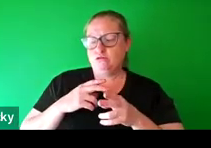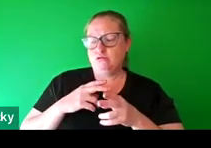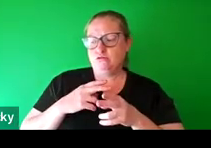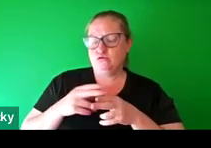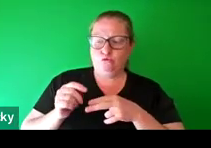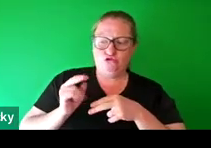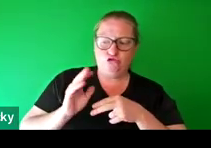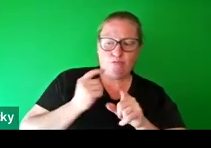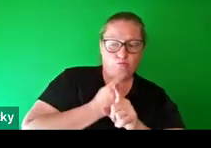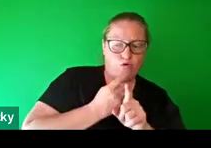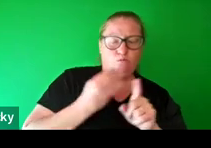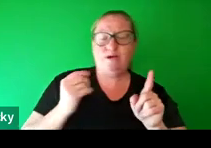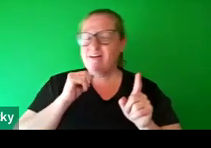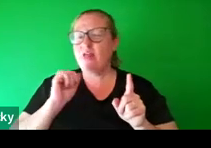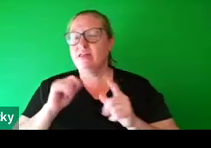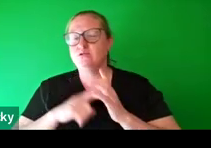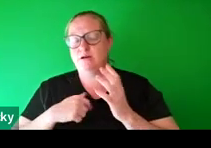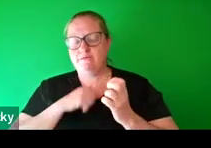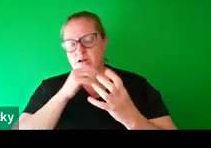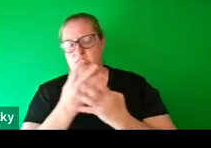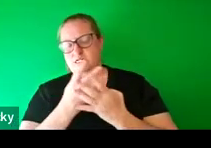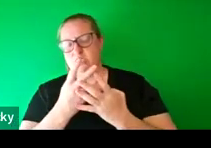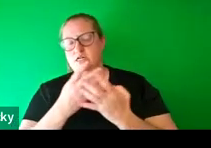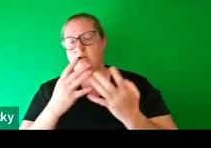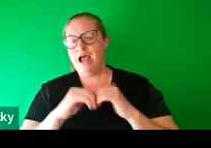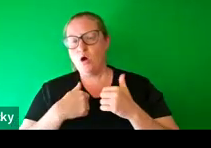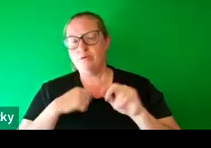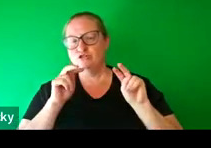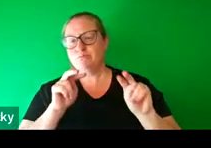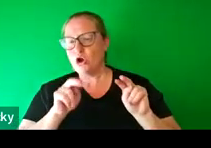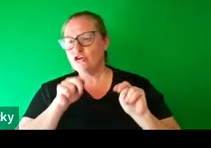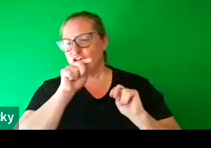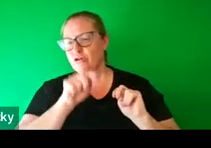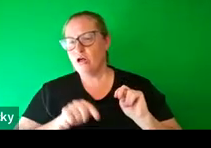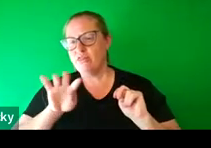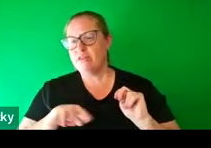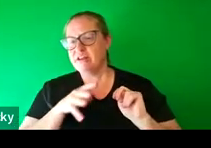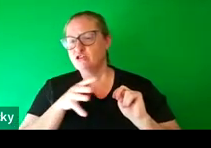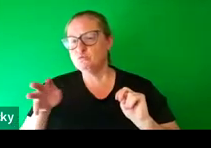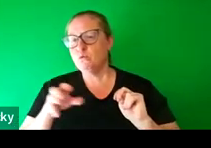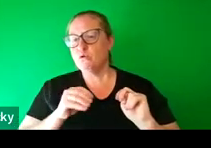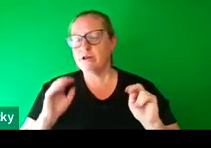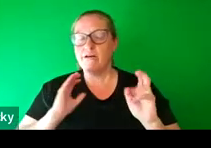that's, I think, what I haven't teased out is where that should be monitored on the dashboard and our overall fiscal health.